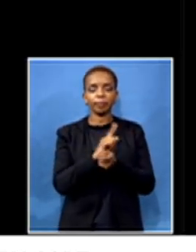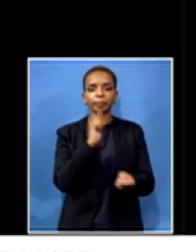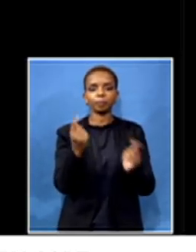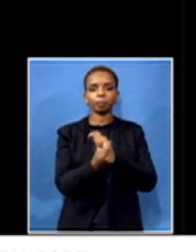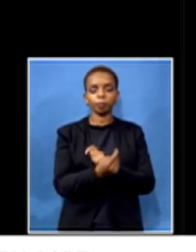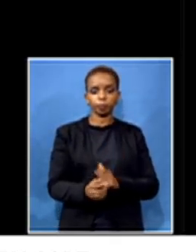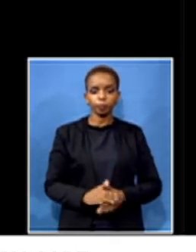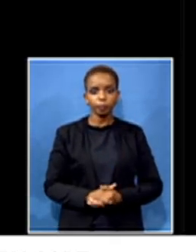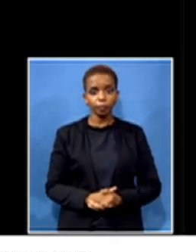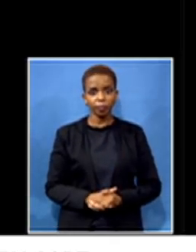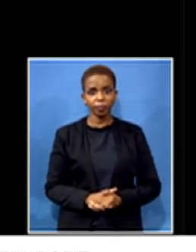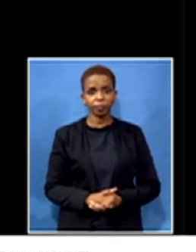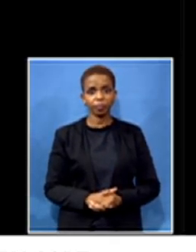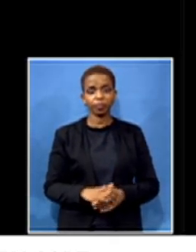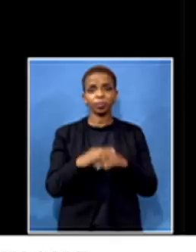Tutod,